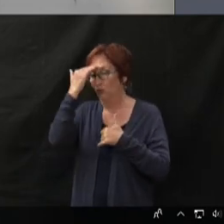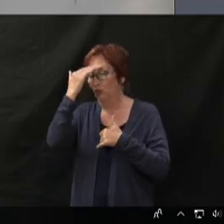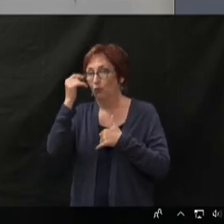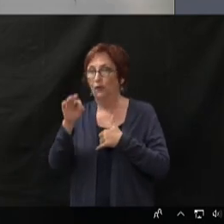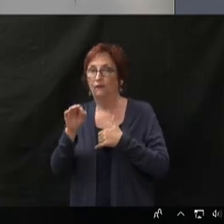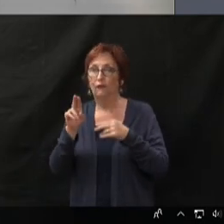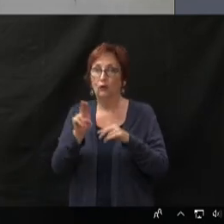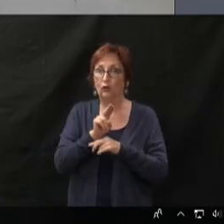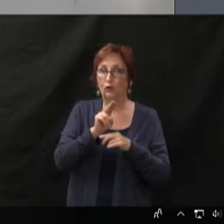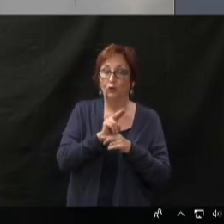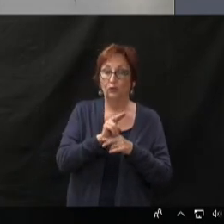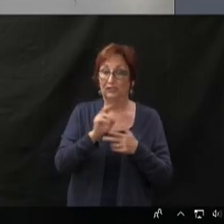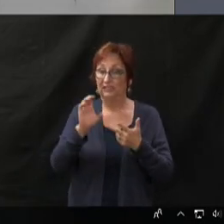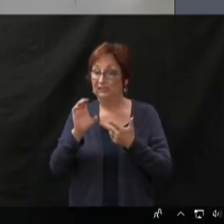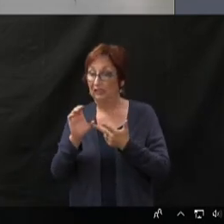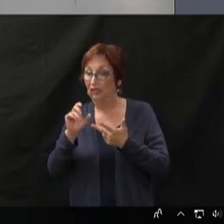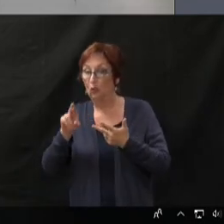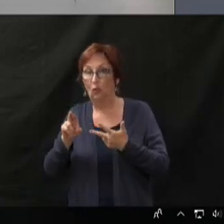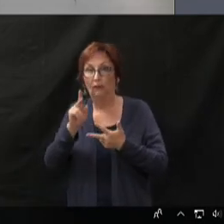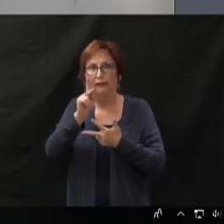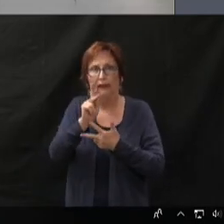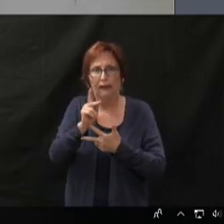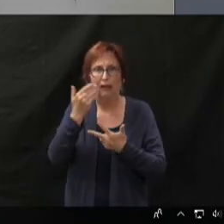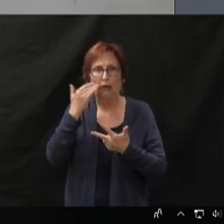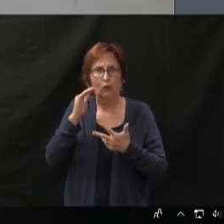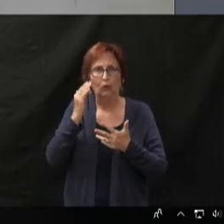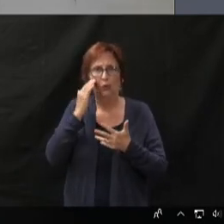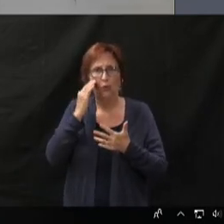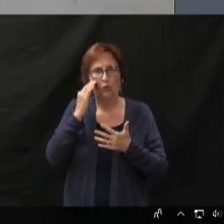going to use a C or a K.